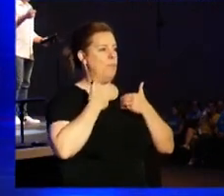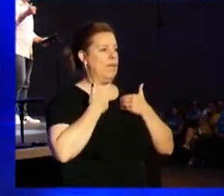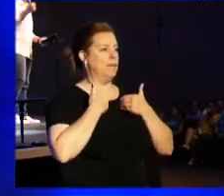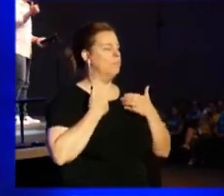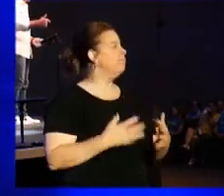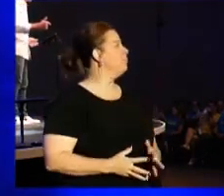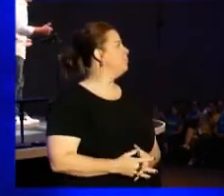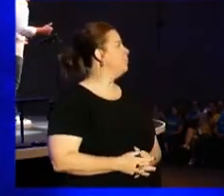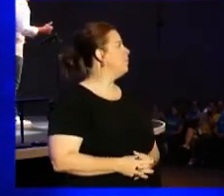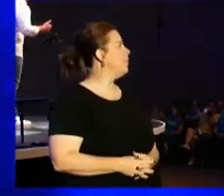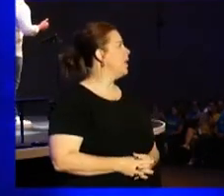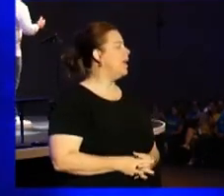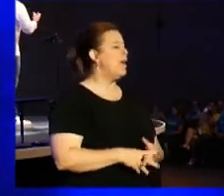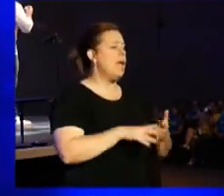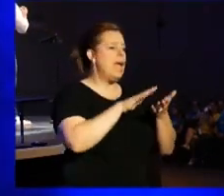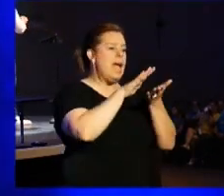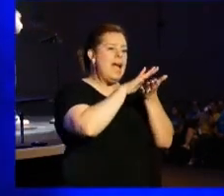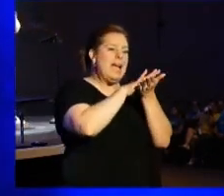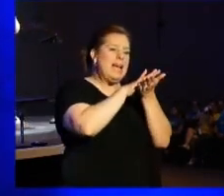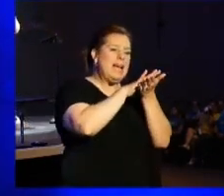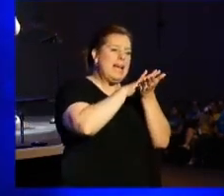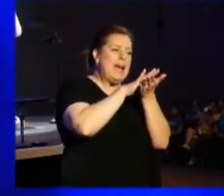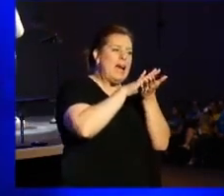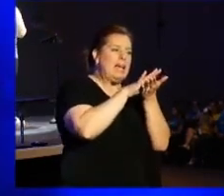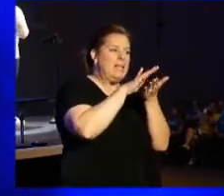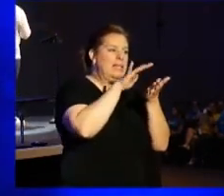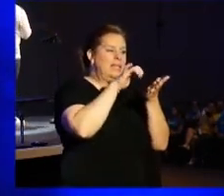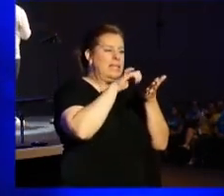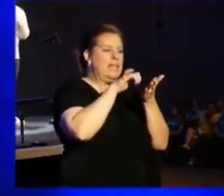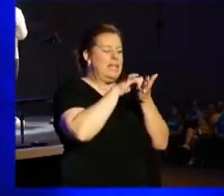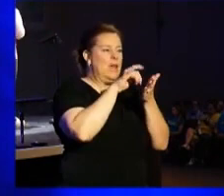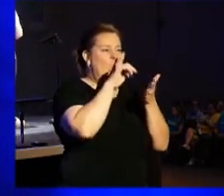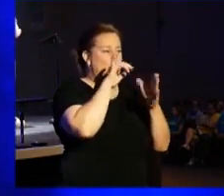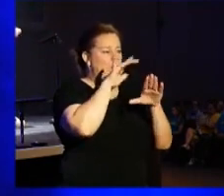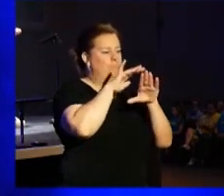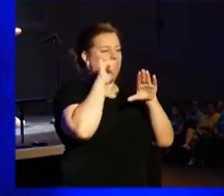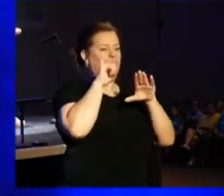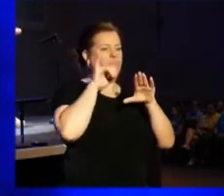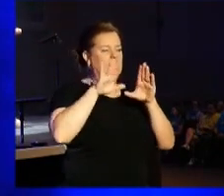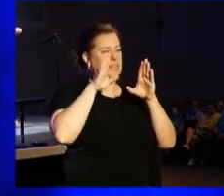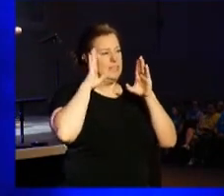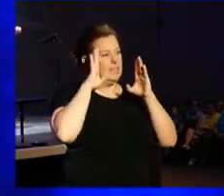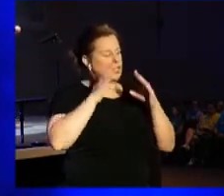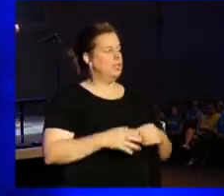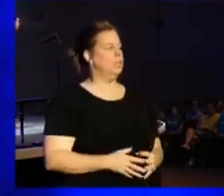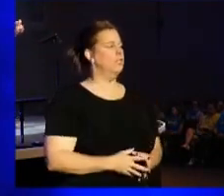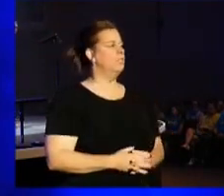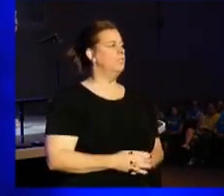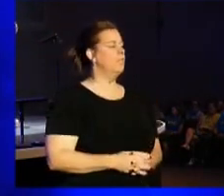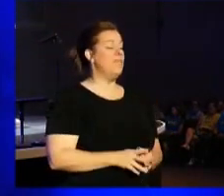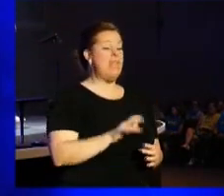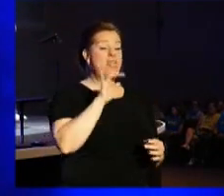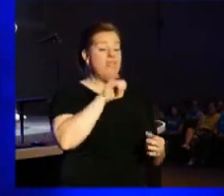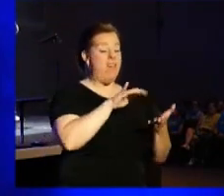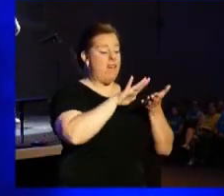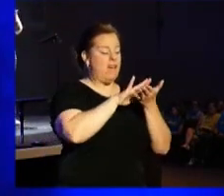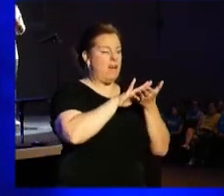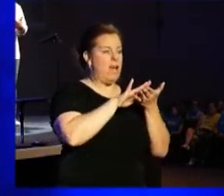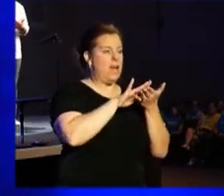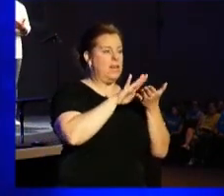It was the kindness that captured the attention of this young man. That kindness turned